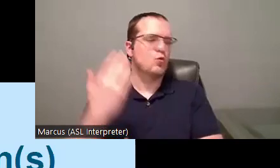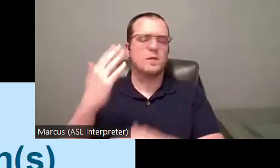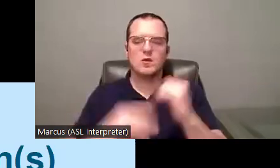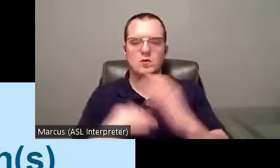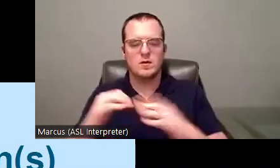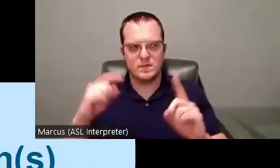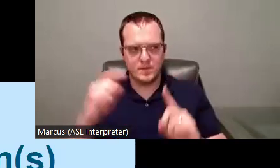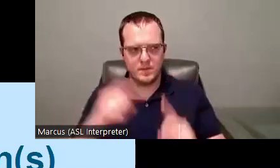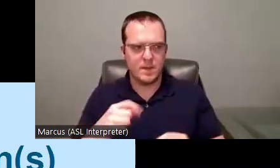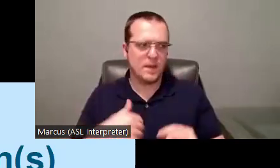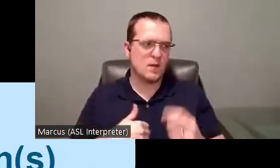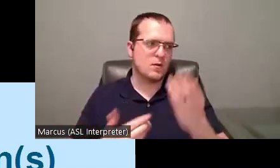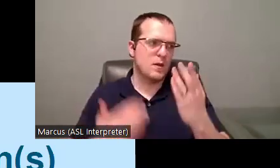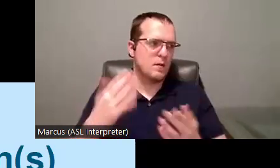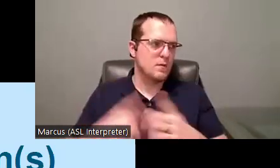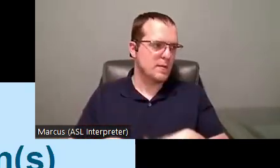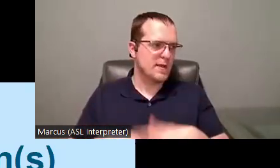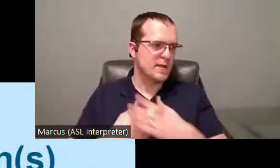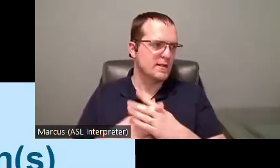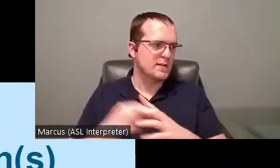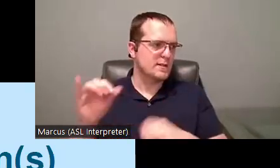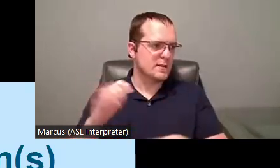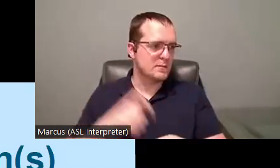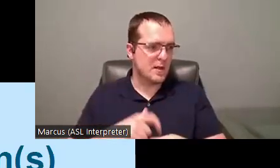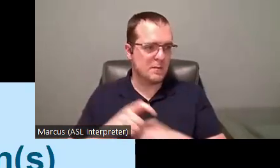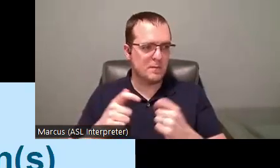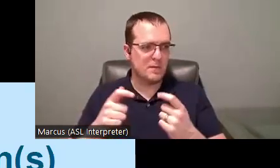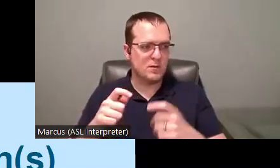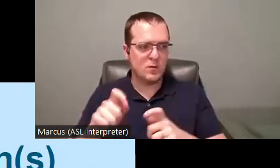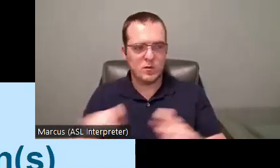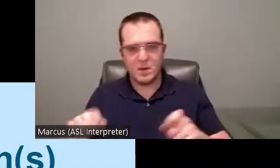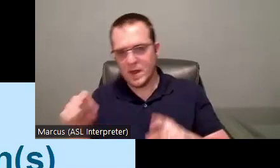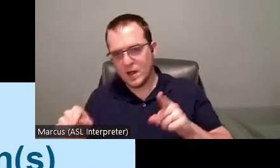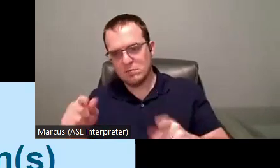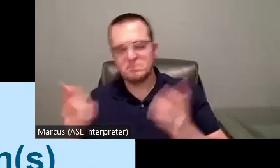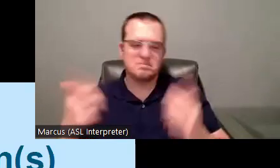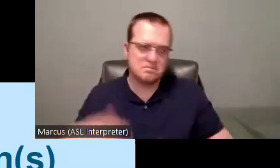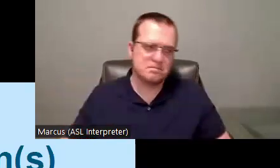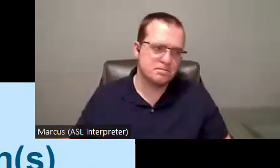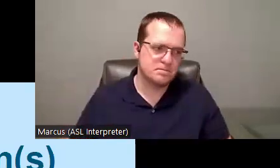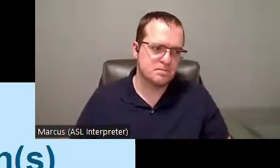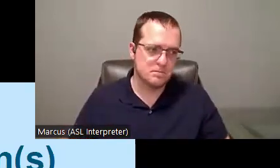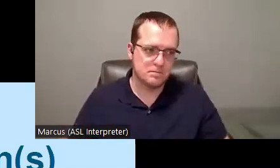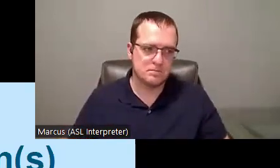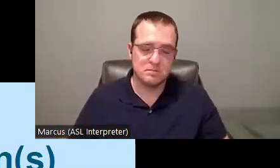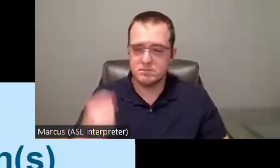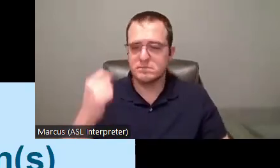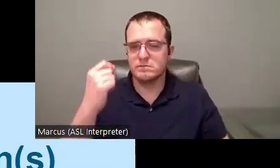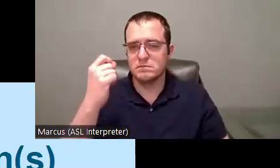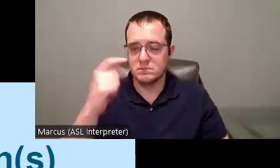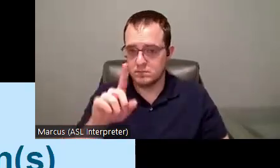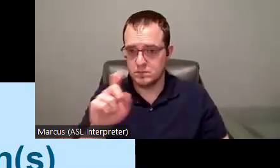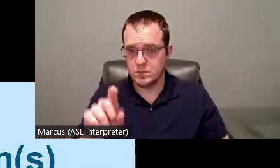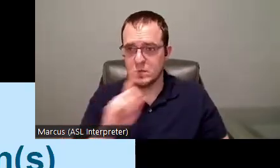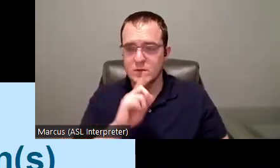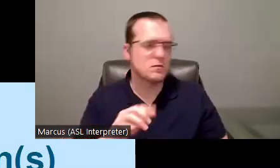So that may begin at the same time this is finishing up. Okay. Does that answer your question? No,